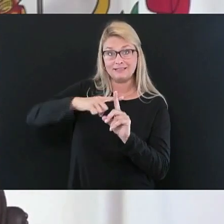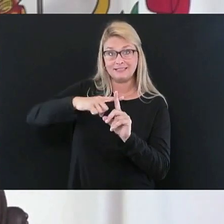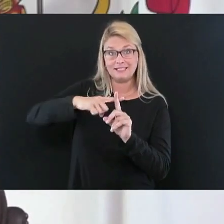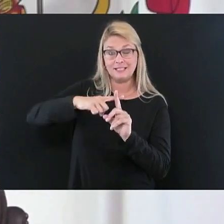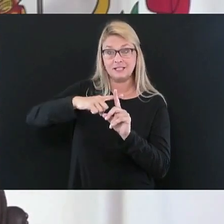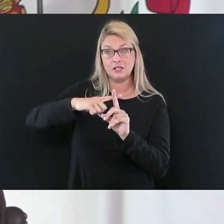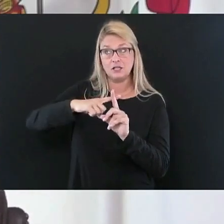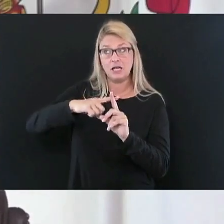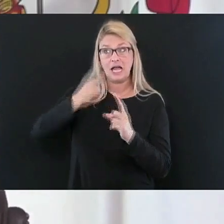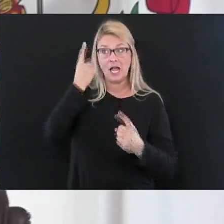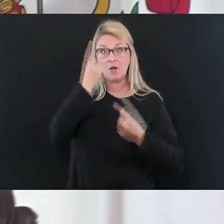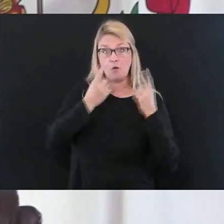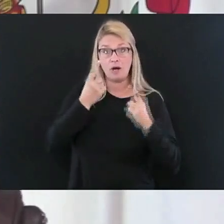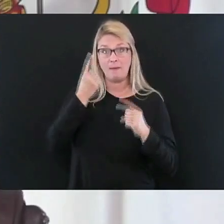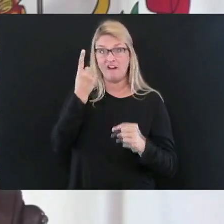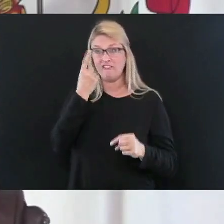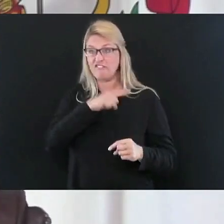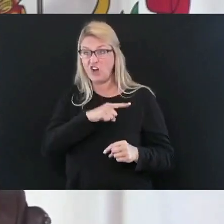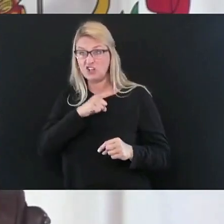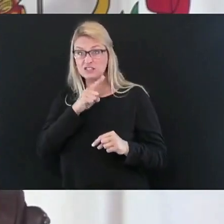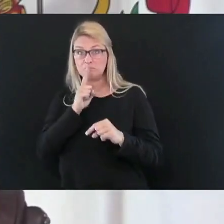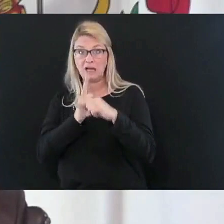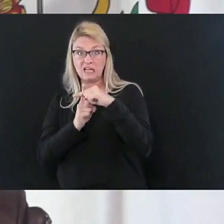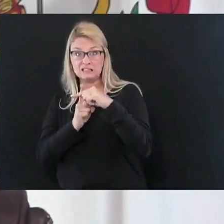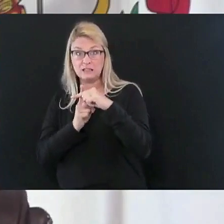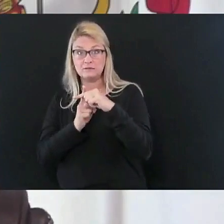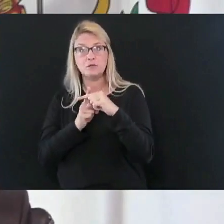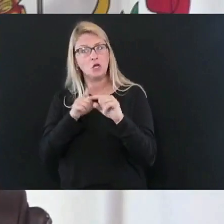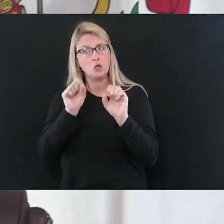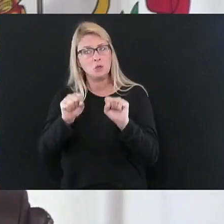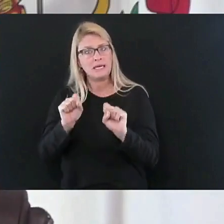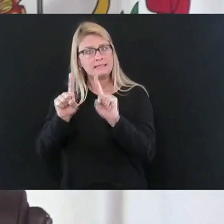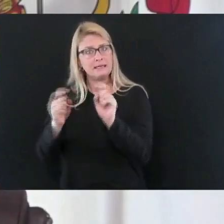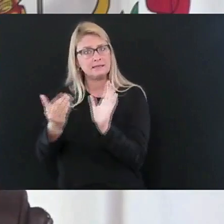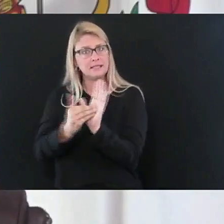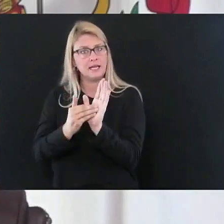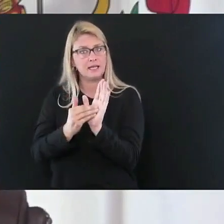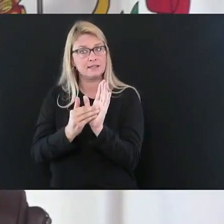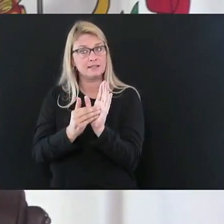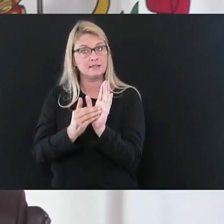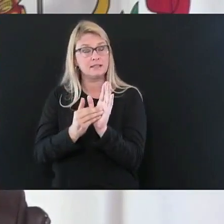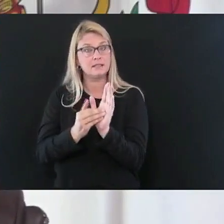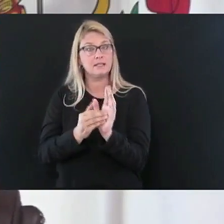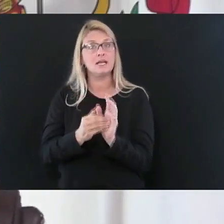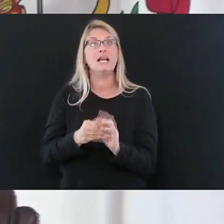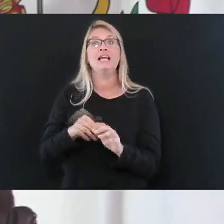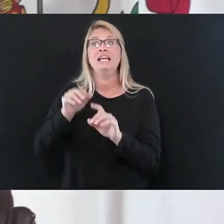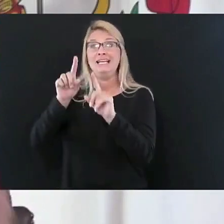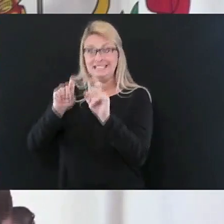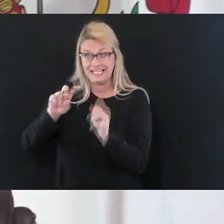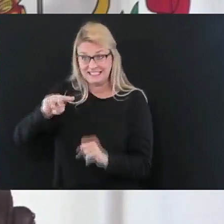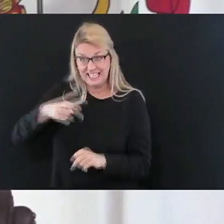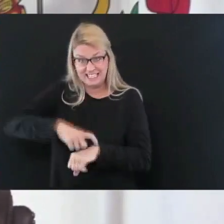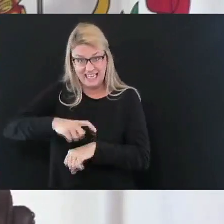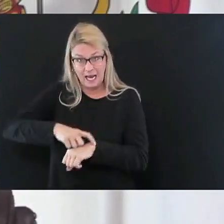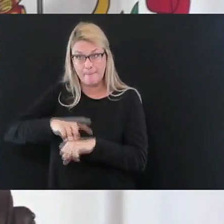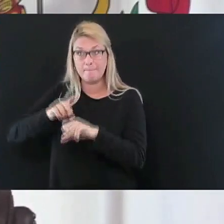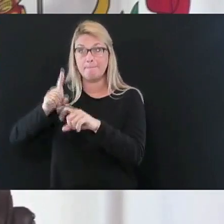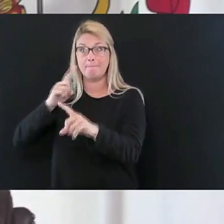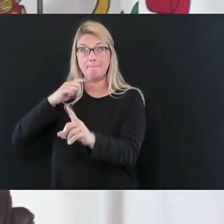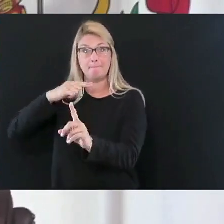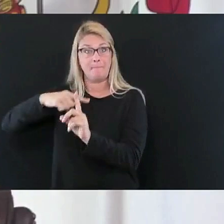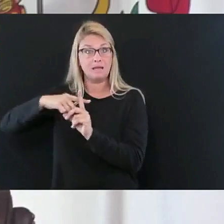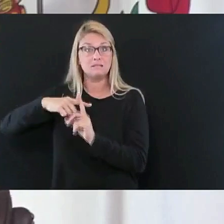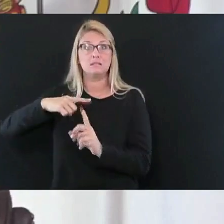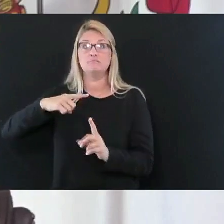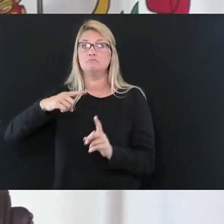false positive. Well, you can retest. What if you test and you are positive and you have no symptoms at